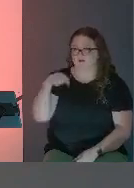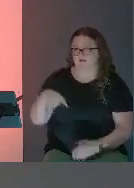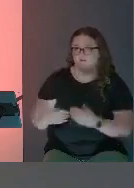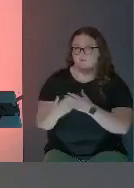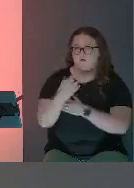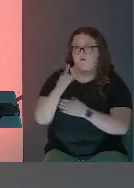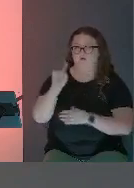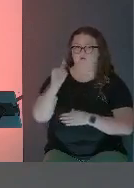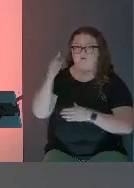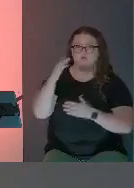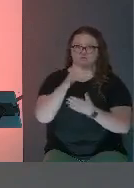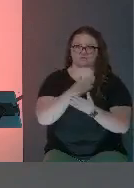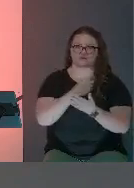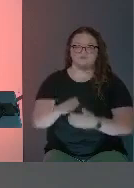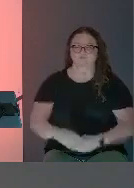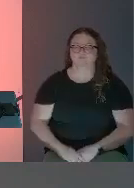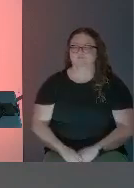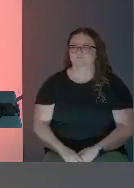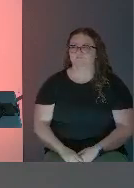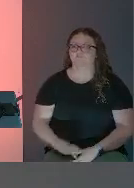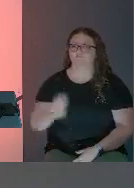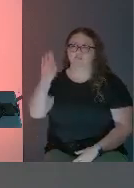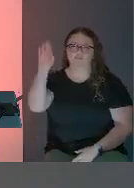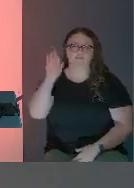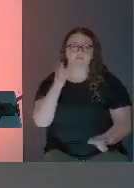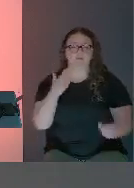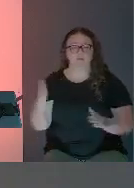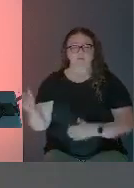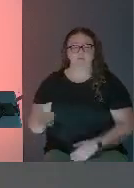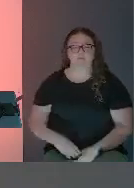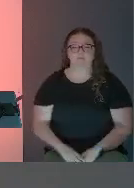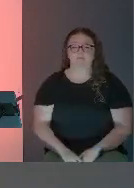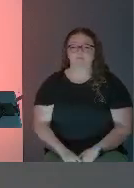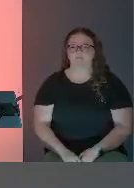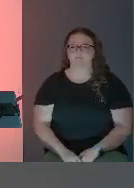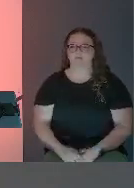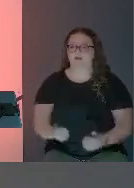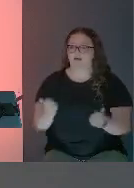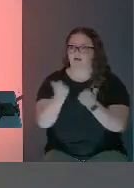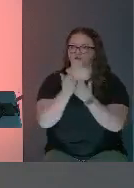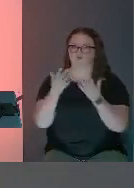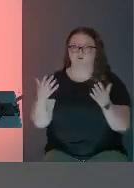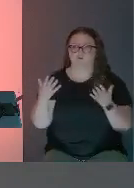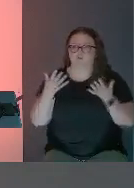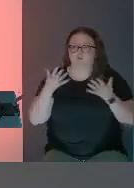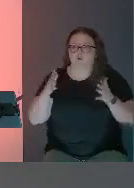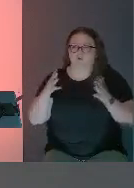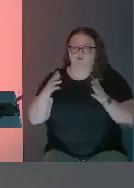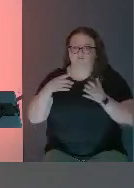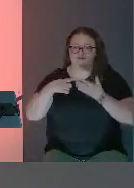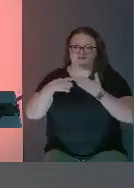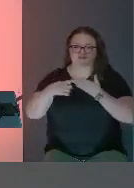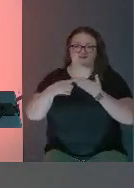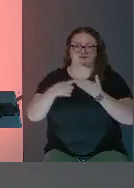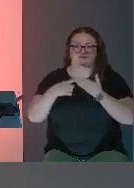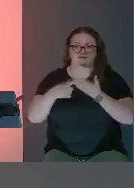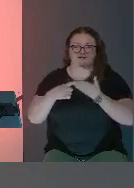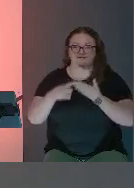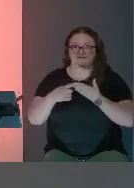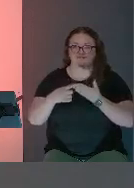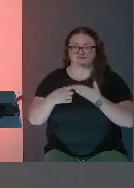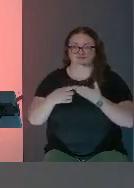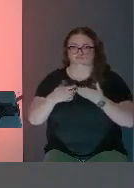morning. That's God's plan. Everything that we have been discussing and laying